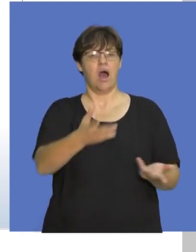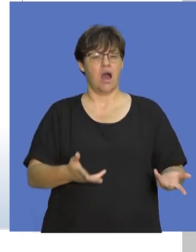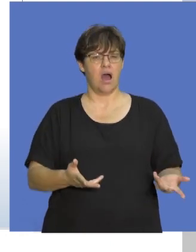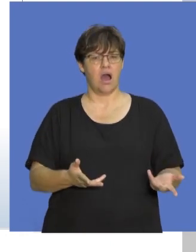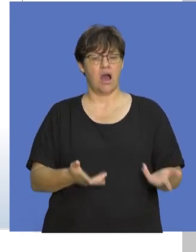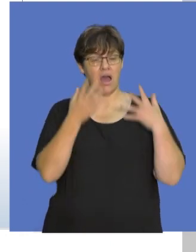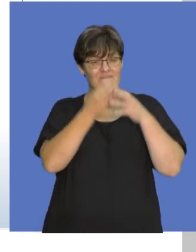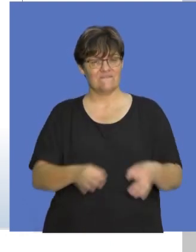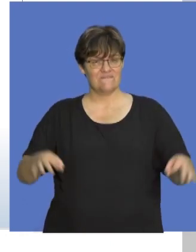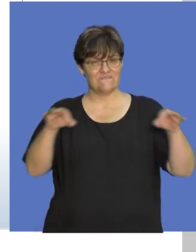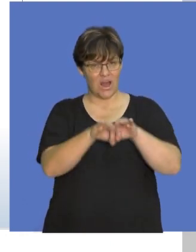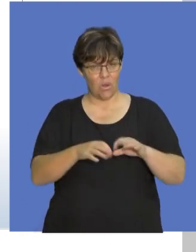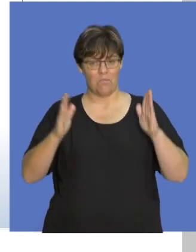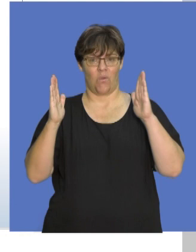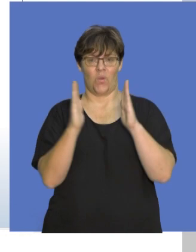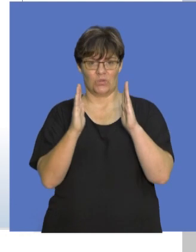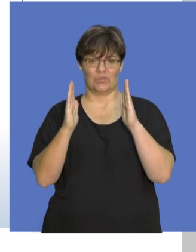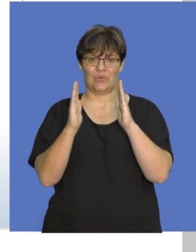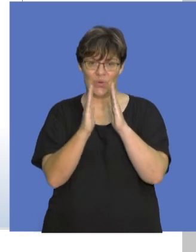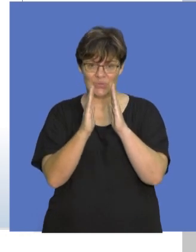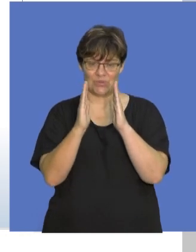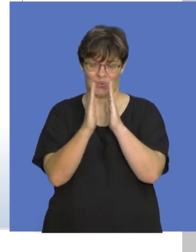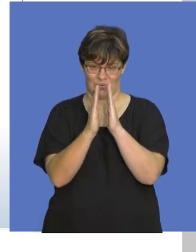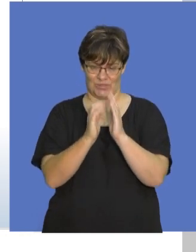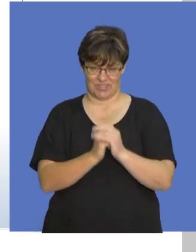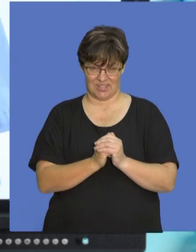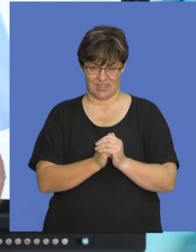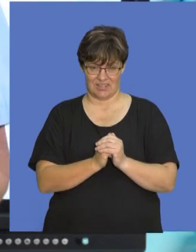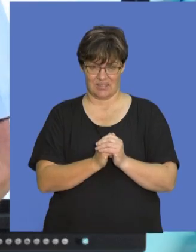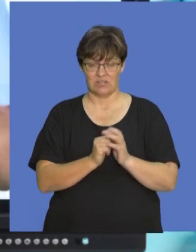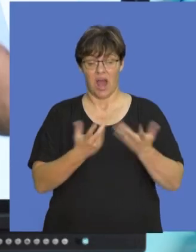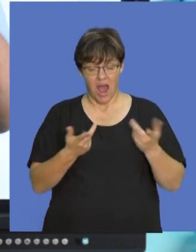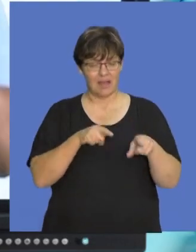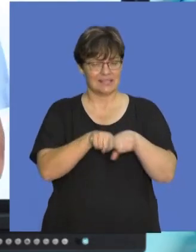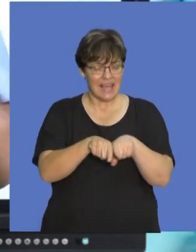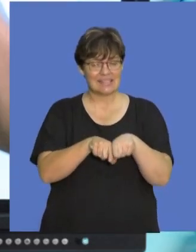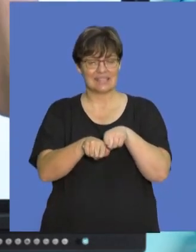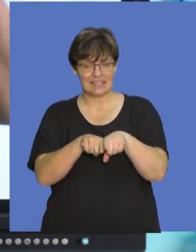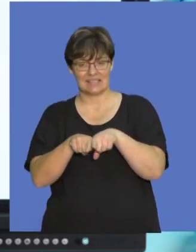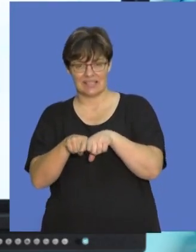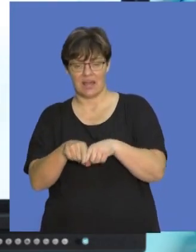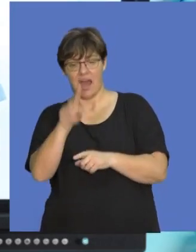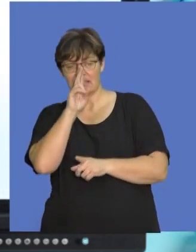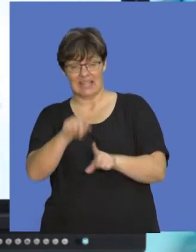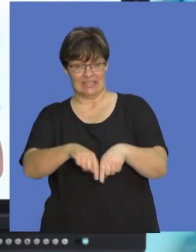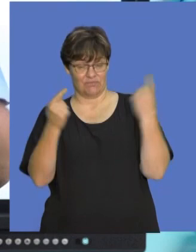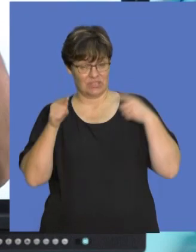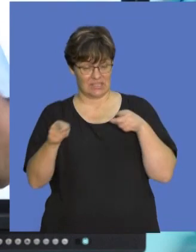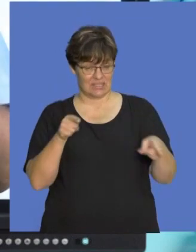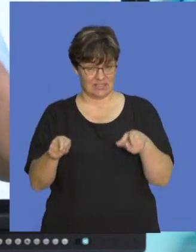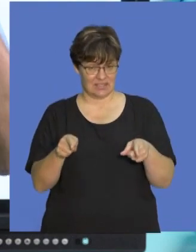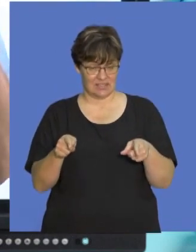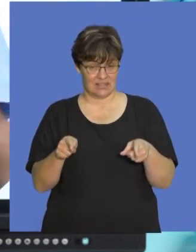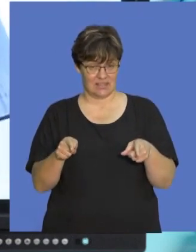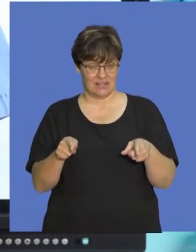not going to wait it. And look, the values are getting even closer. So in doing this experiment and